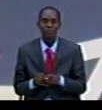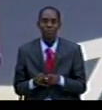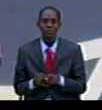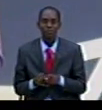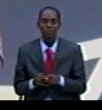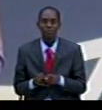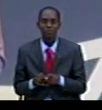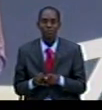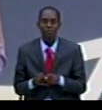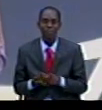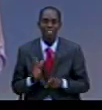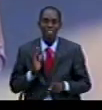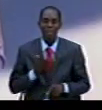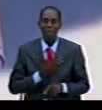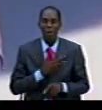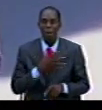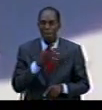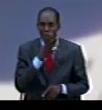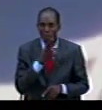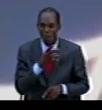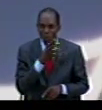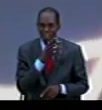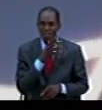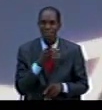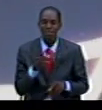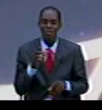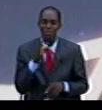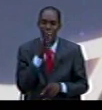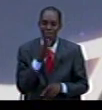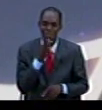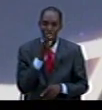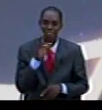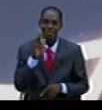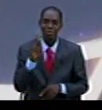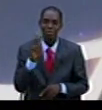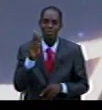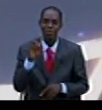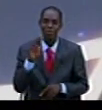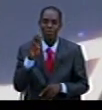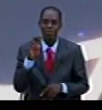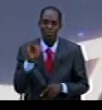our Mama also, Mama Kumuyi.